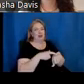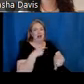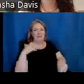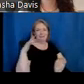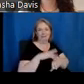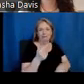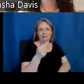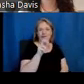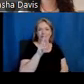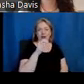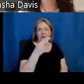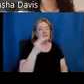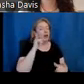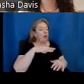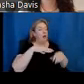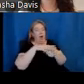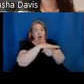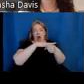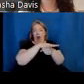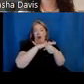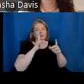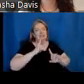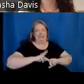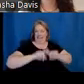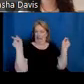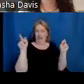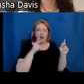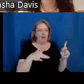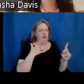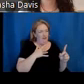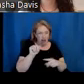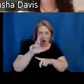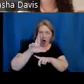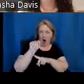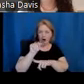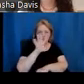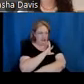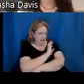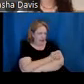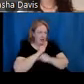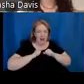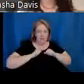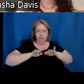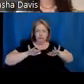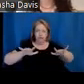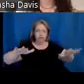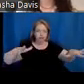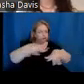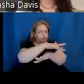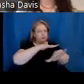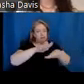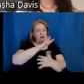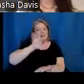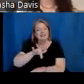the frenetic energy of artistic endeavor is present everywhere. The center of the village is Washington Square